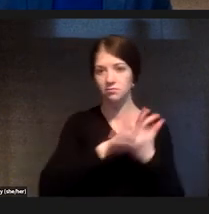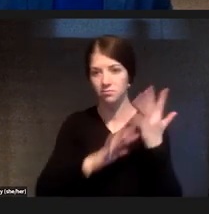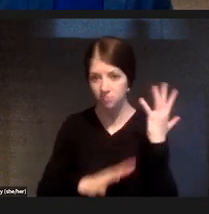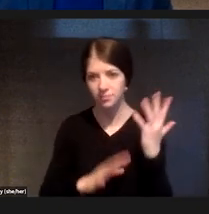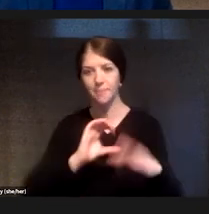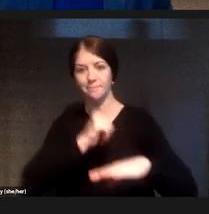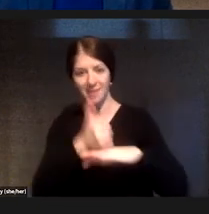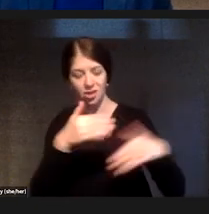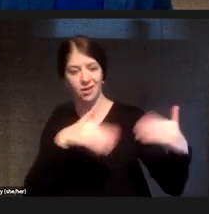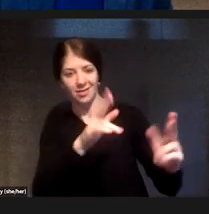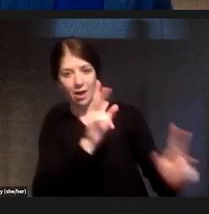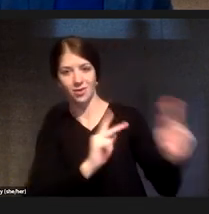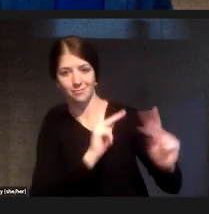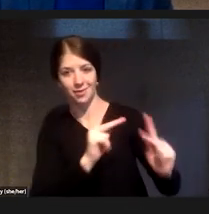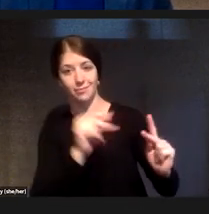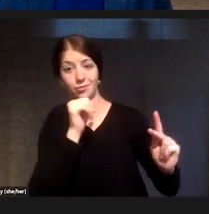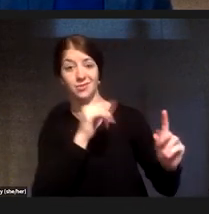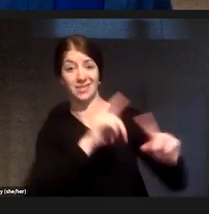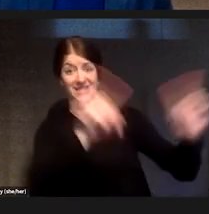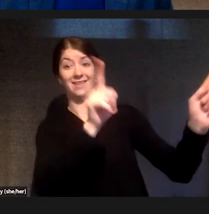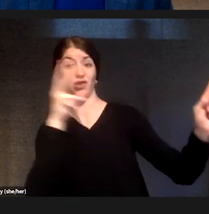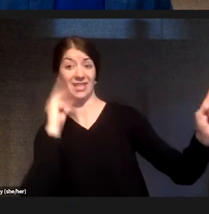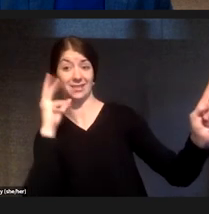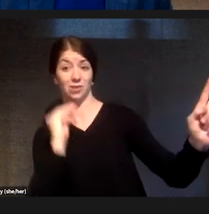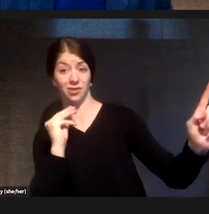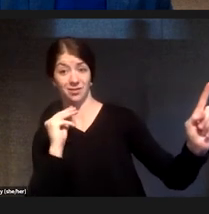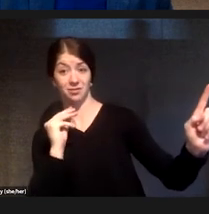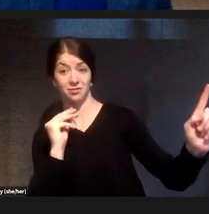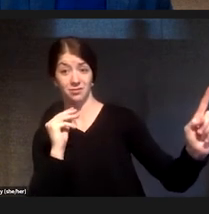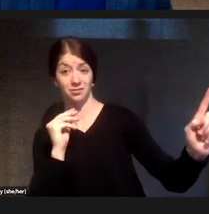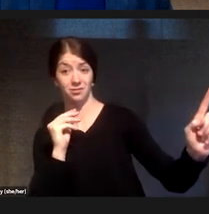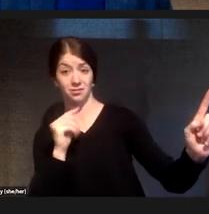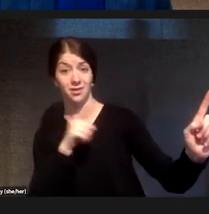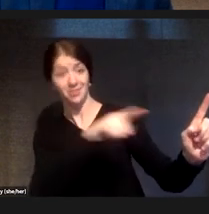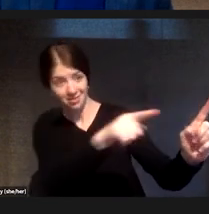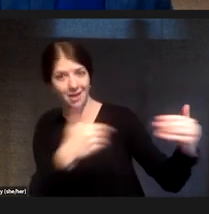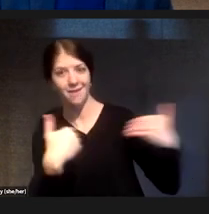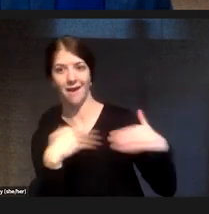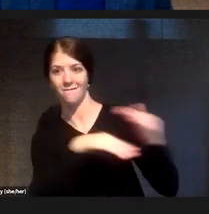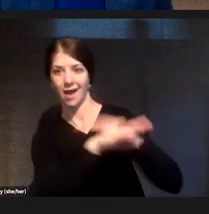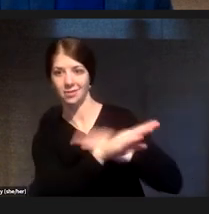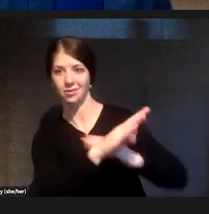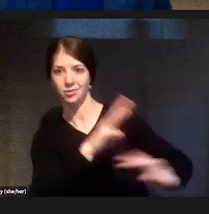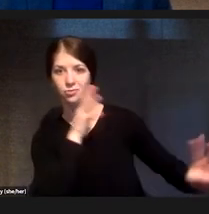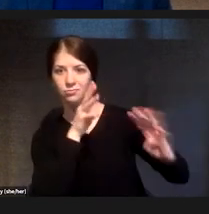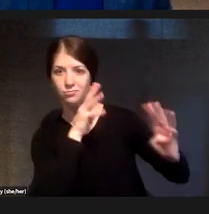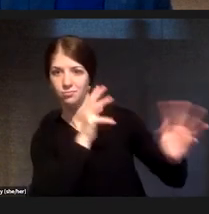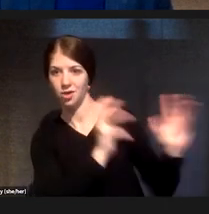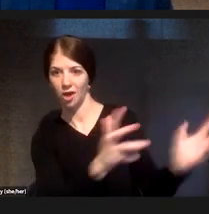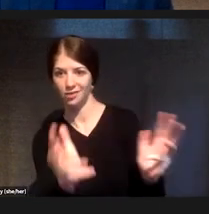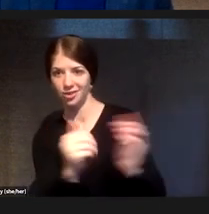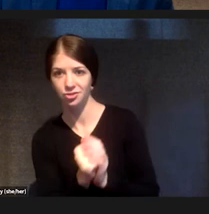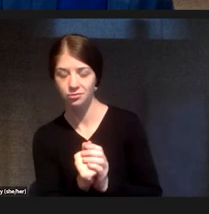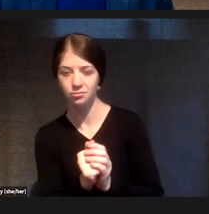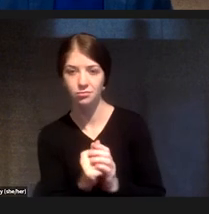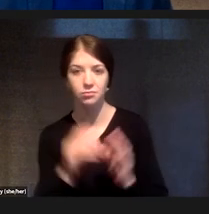that may not have the same lived experience as you to have a seat at the table and to actually listen to their voice